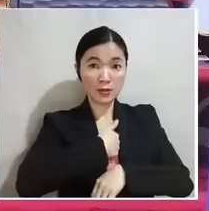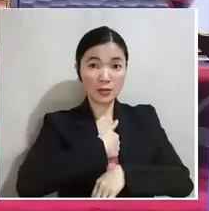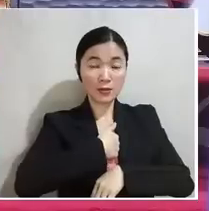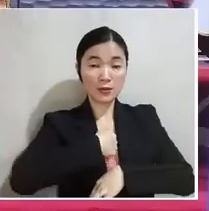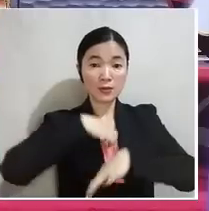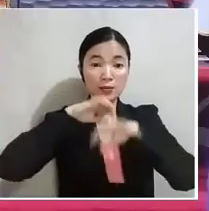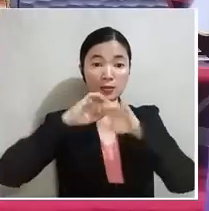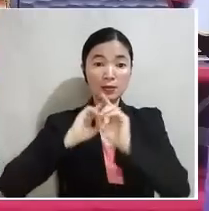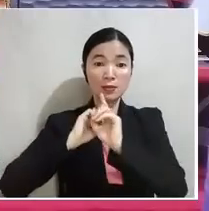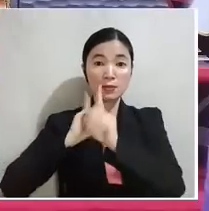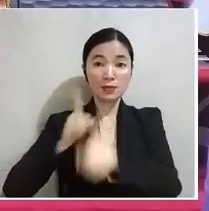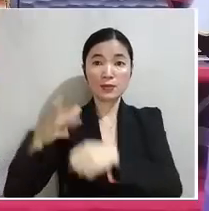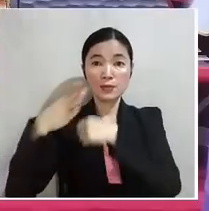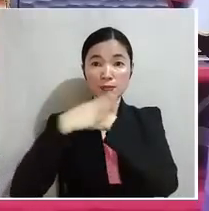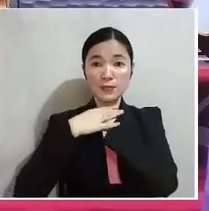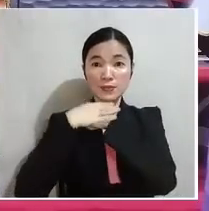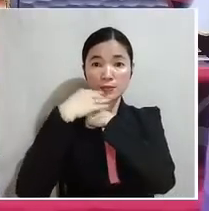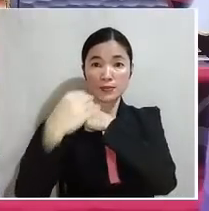upon me.